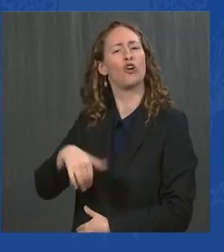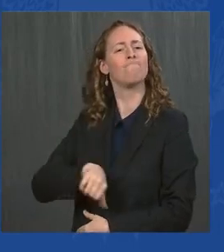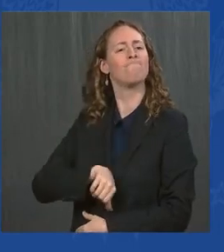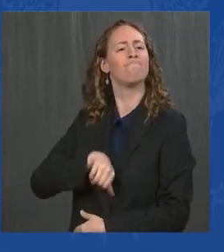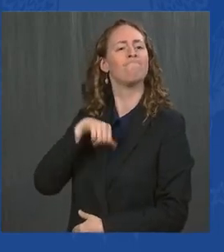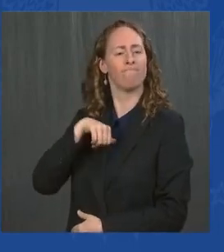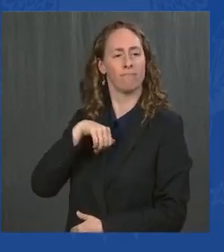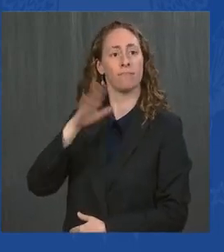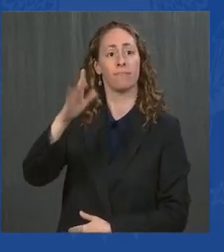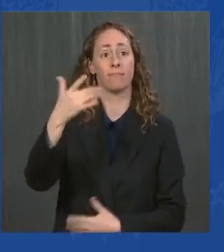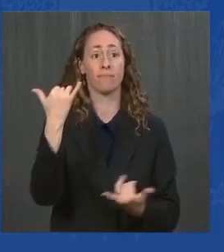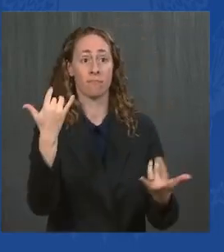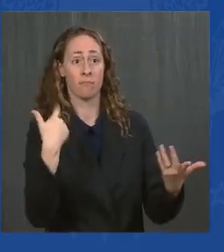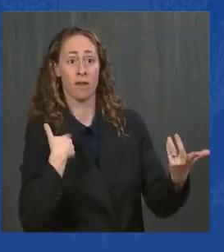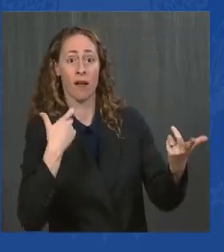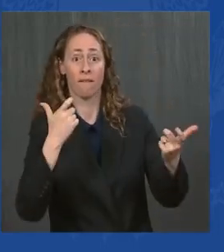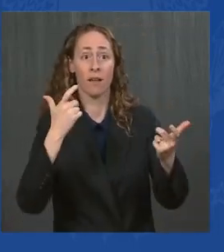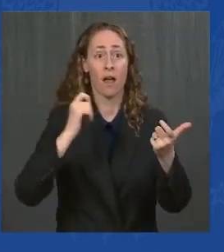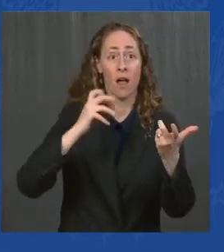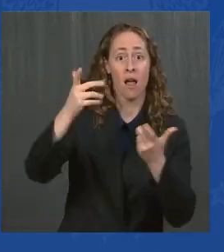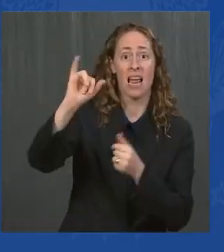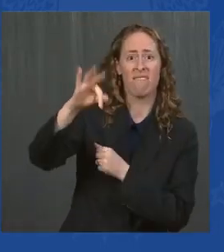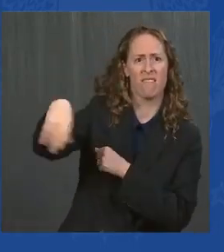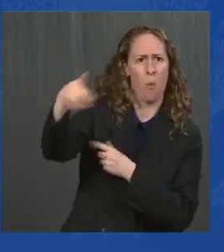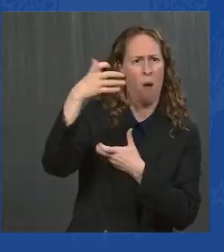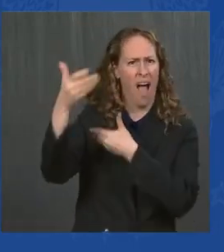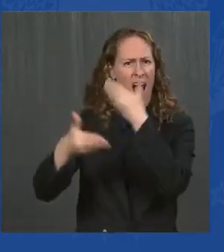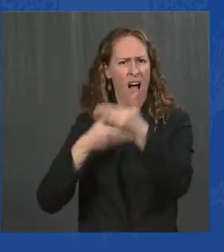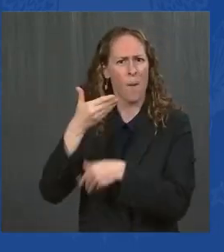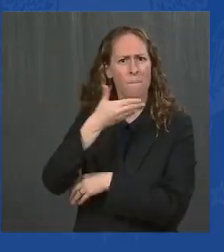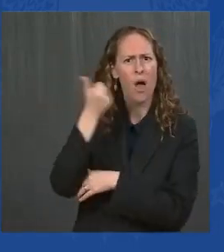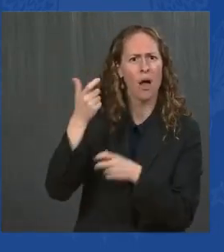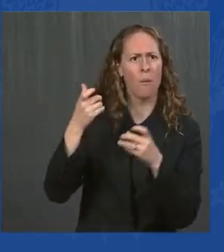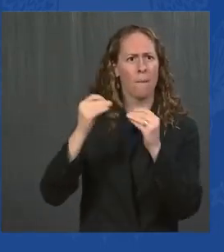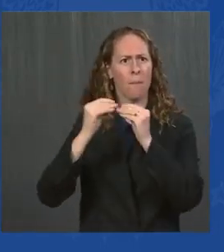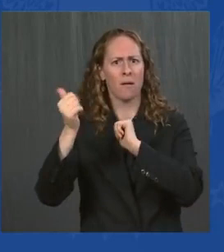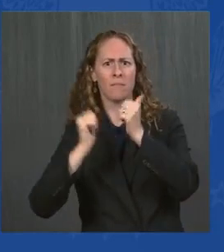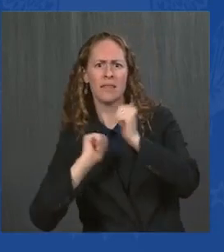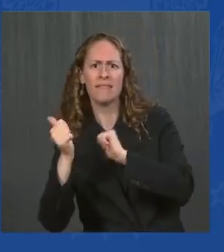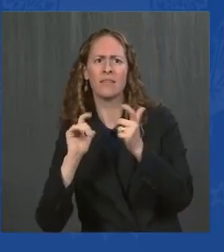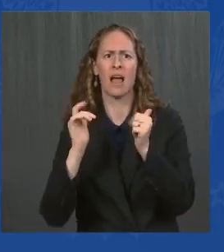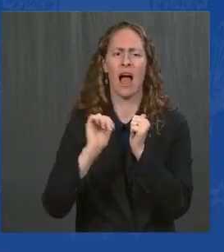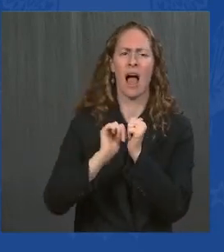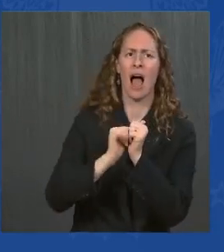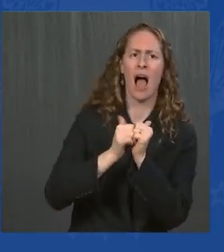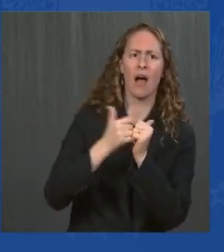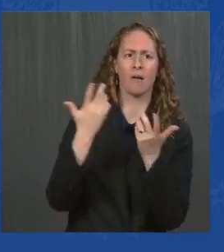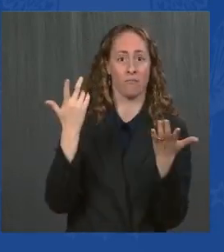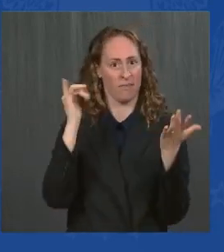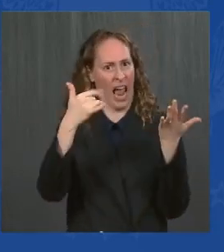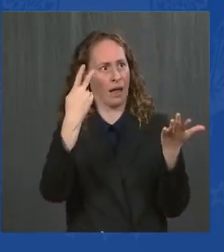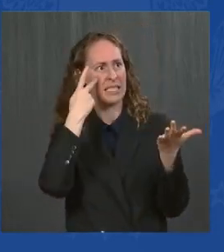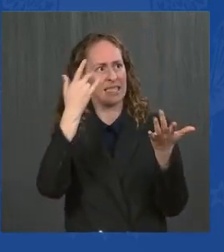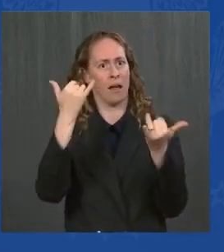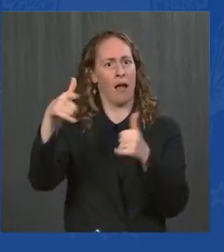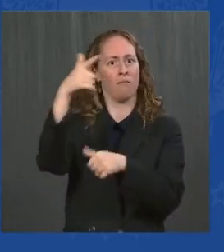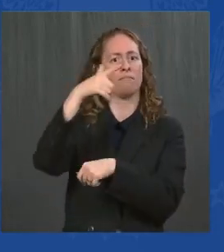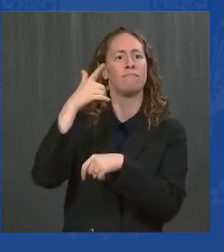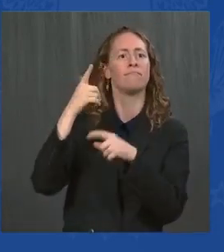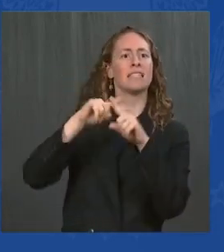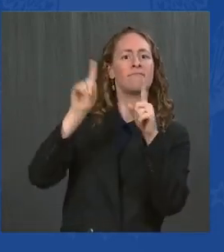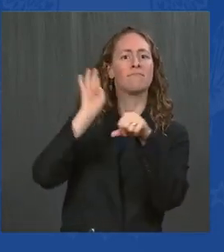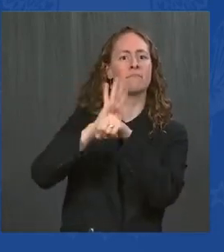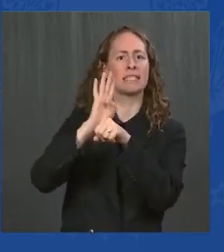compete for workers by providing higher wages and better benefits. That's what's happening. Wages are up, especially for working